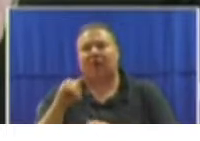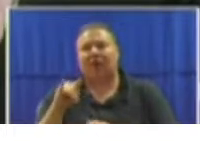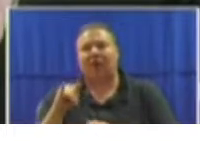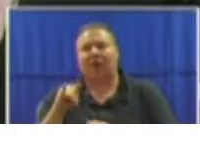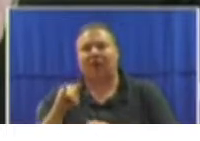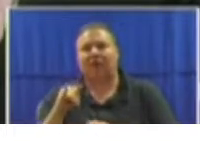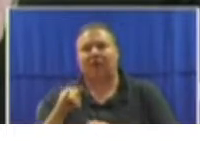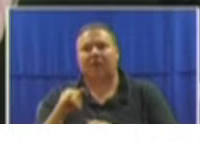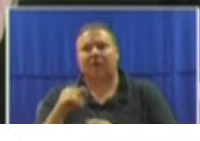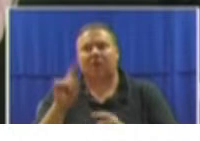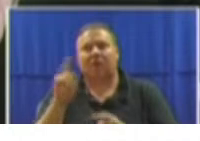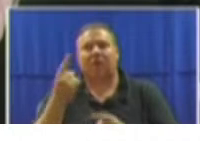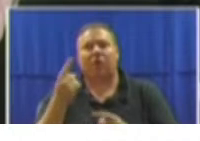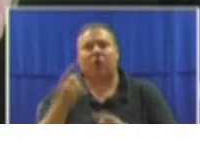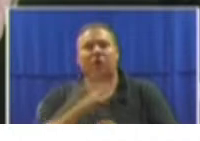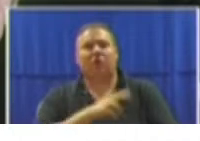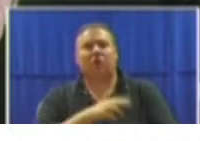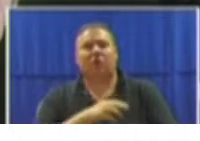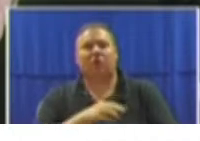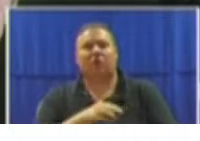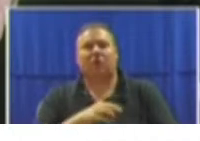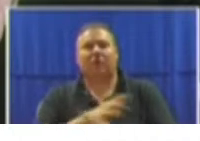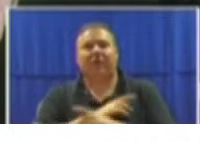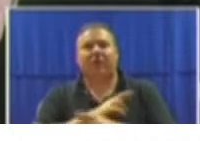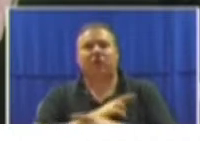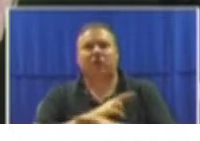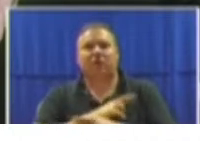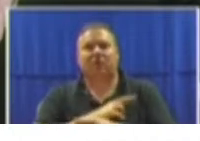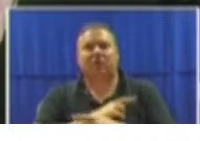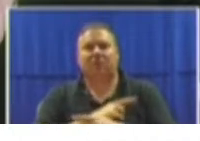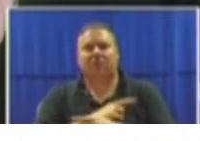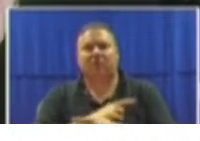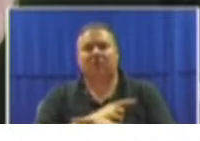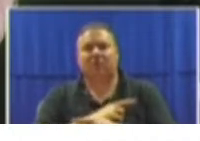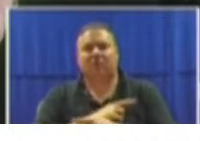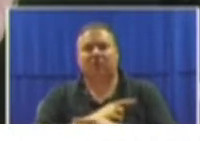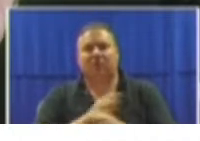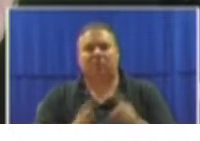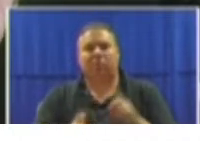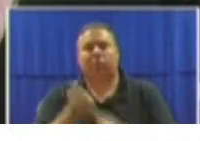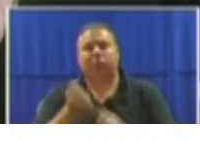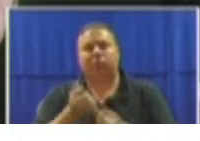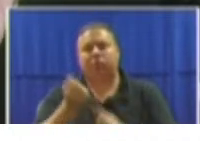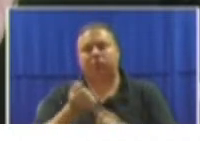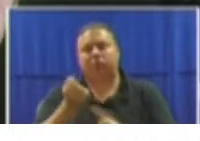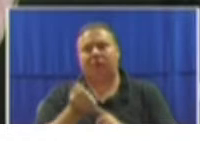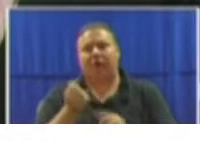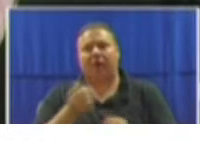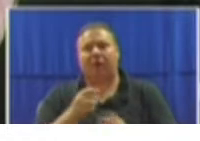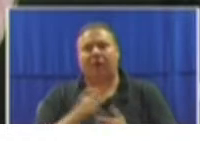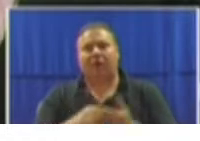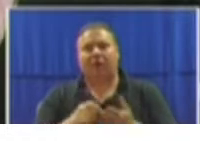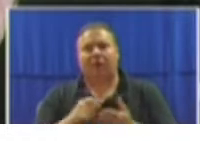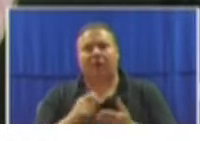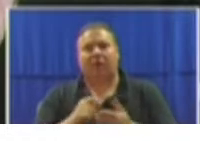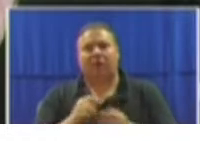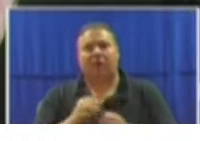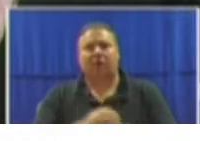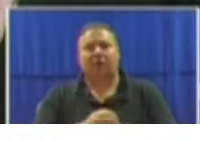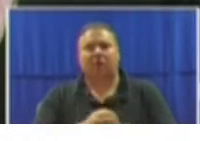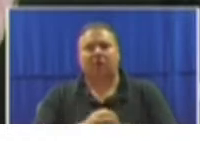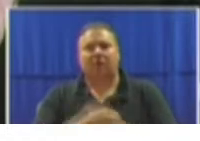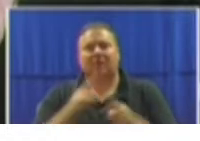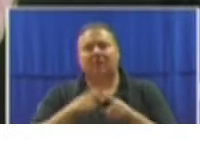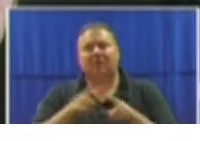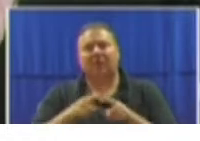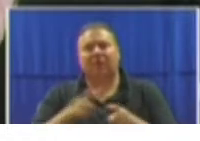of the liberation struggle, but are the last to get drinking water. The taps of East London and Port Elizabeth and Kariga are